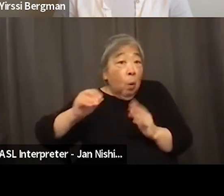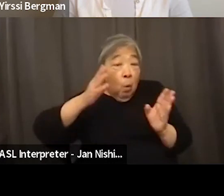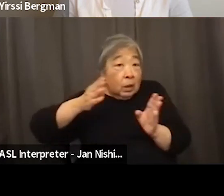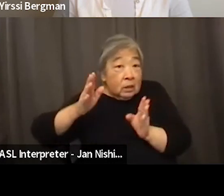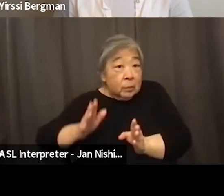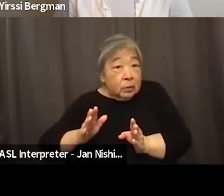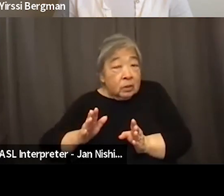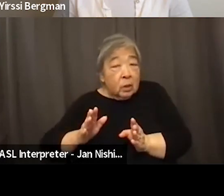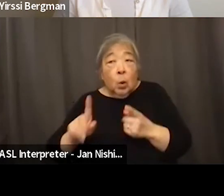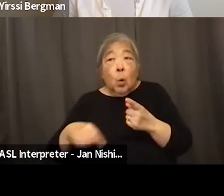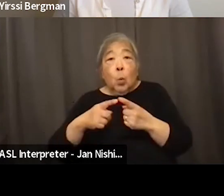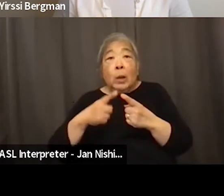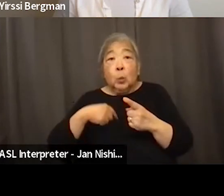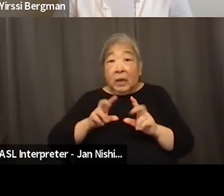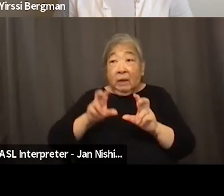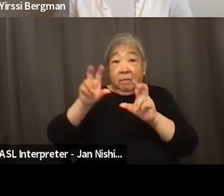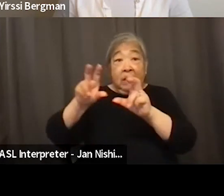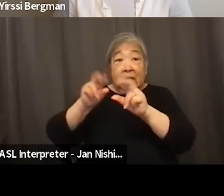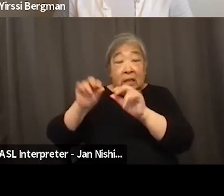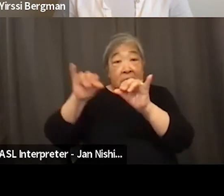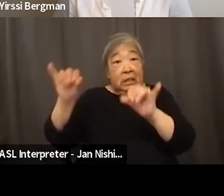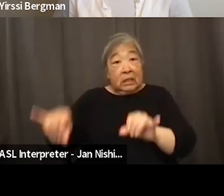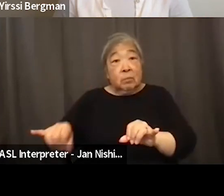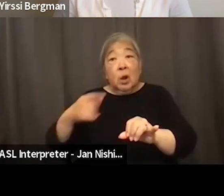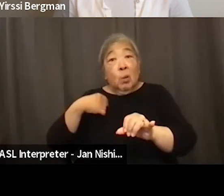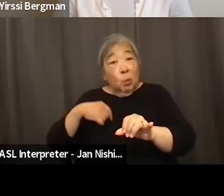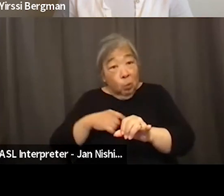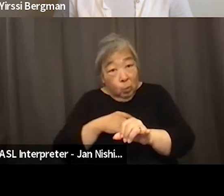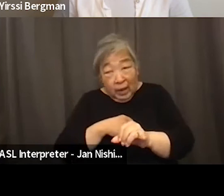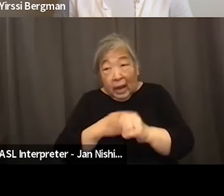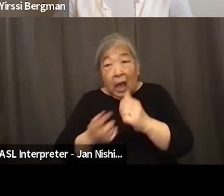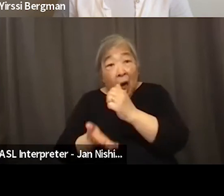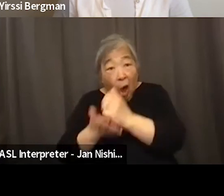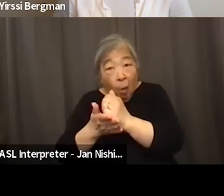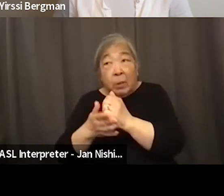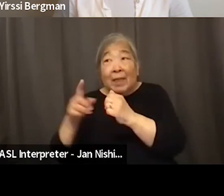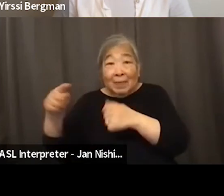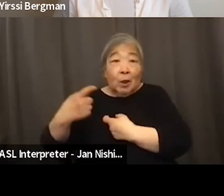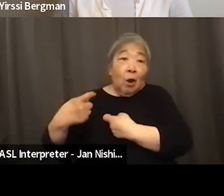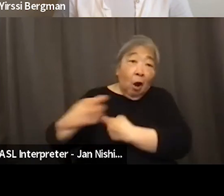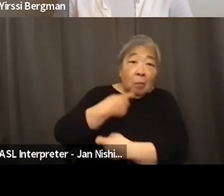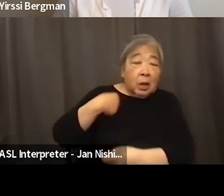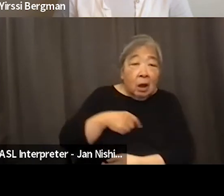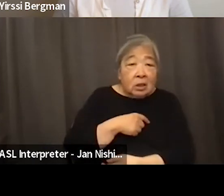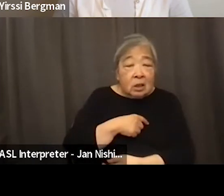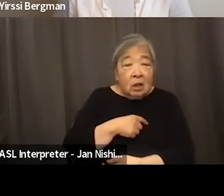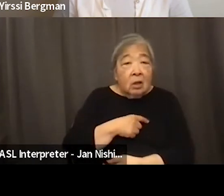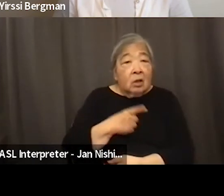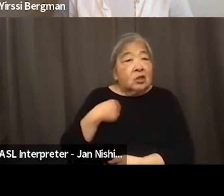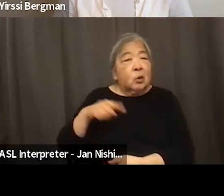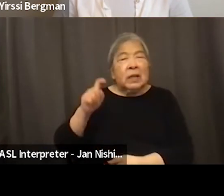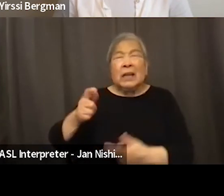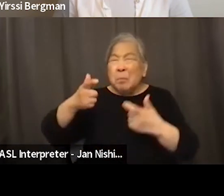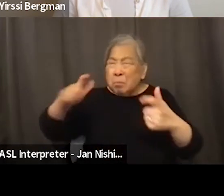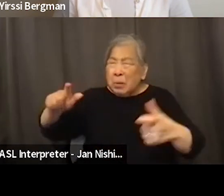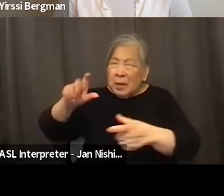abandonment when we invest in these systems. And so the requirement for systemic change is a large-scale divestment that